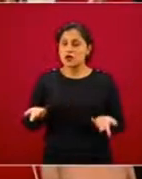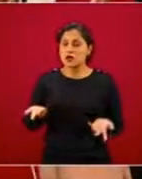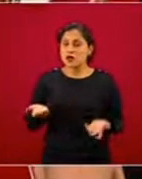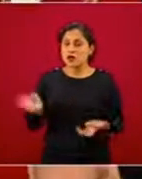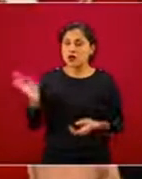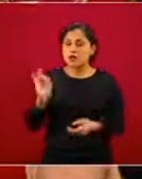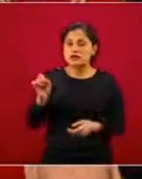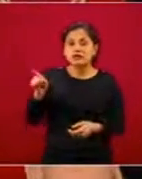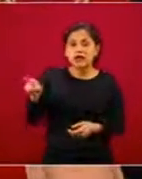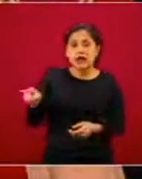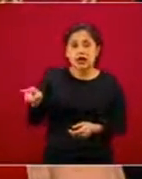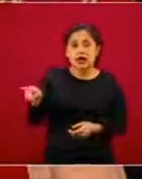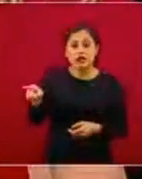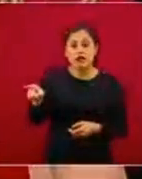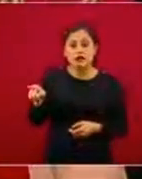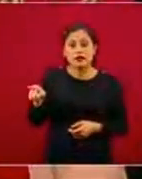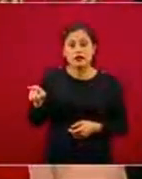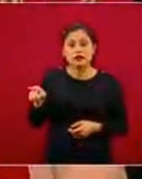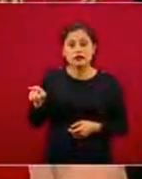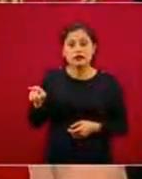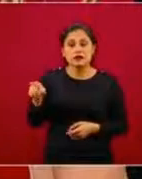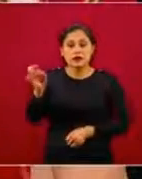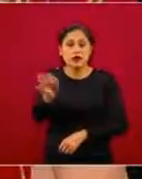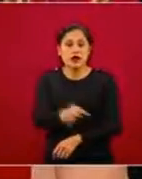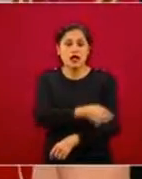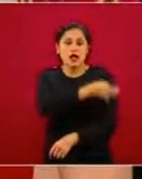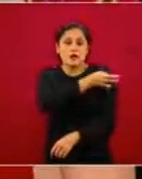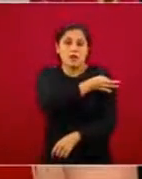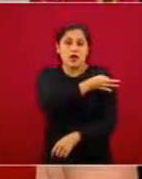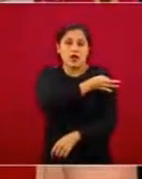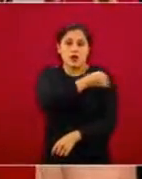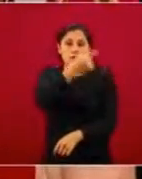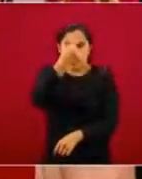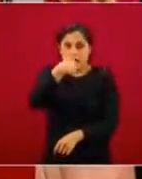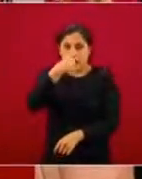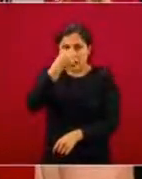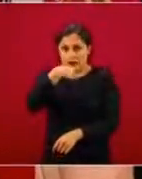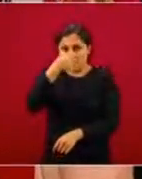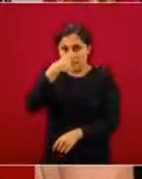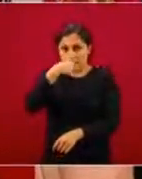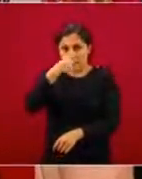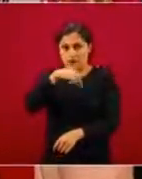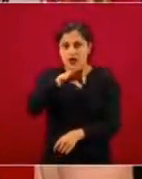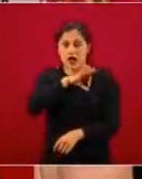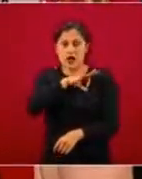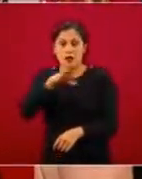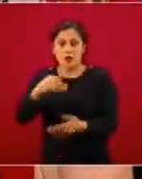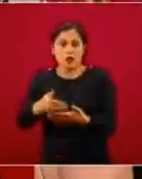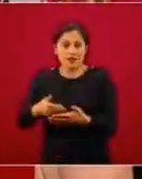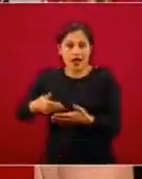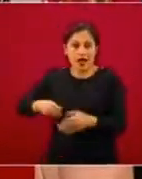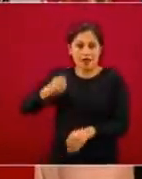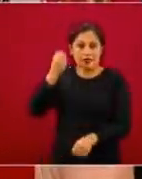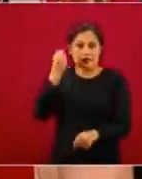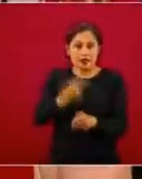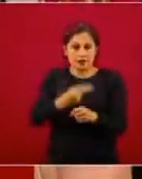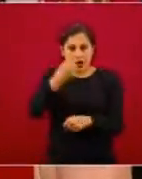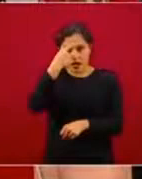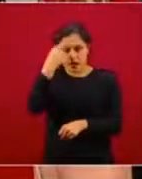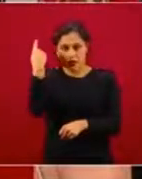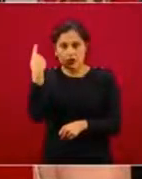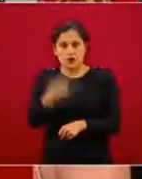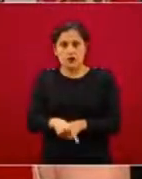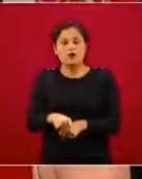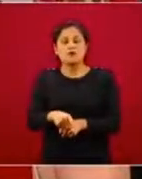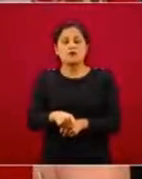that very soon we might have the vaccination for influenza, that